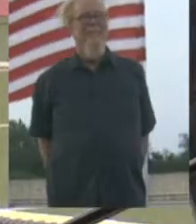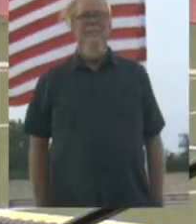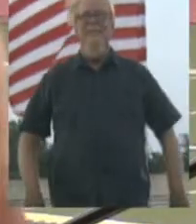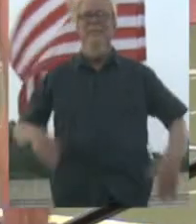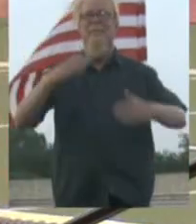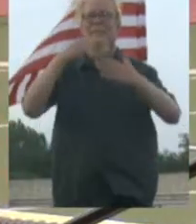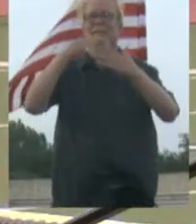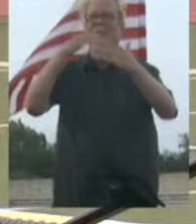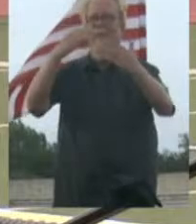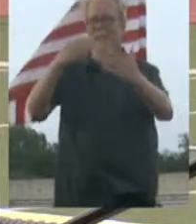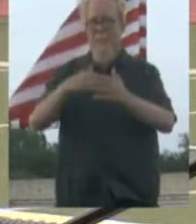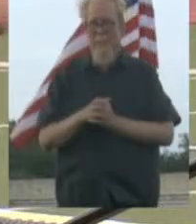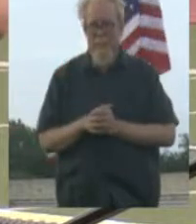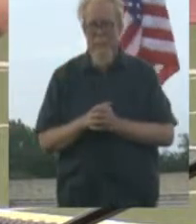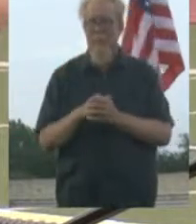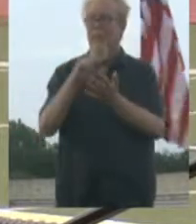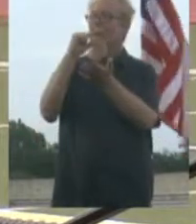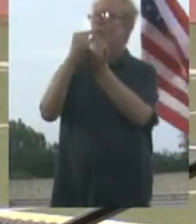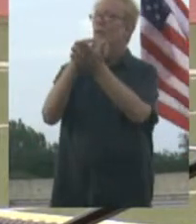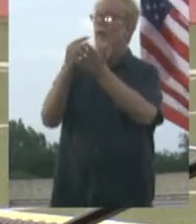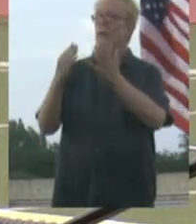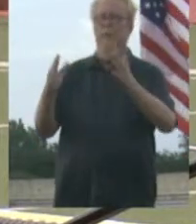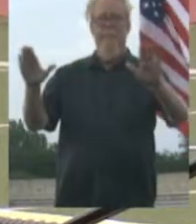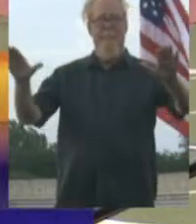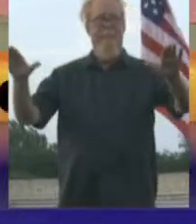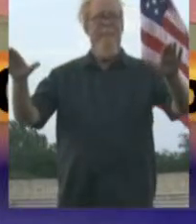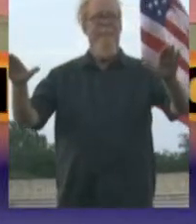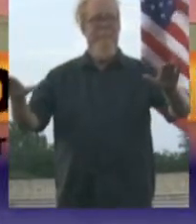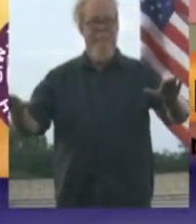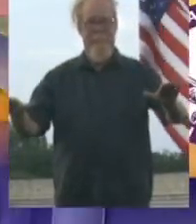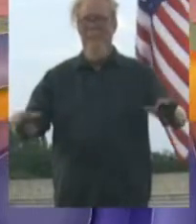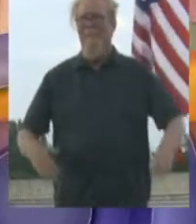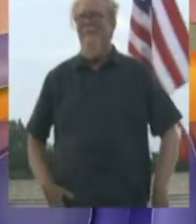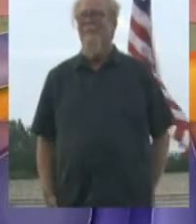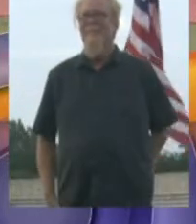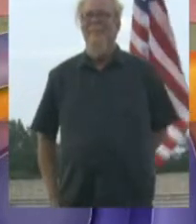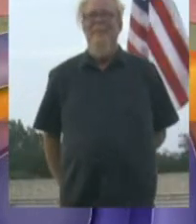Thank you. Graduates, you may be seated.